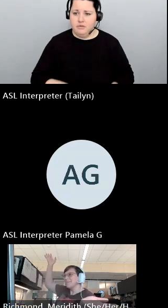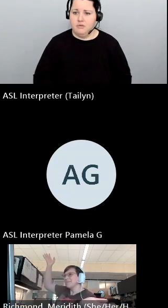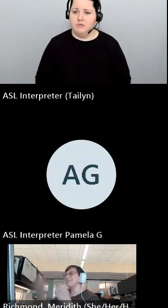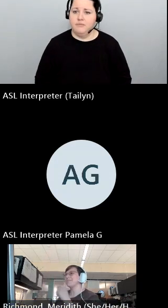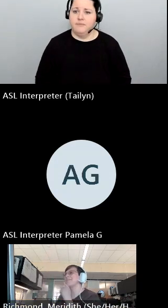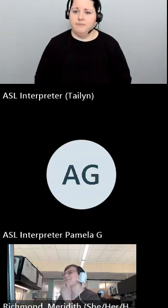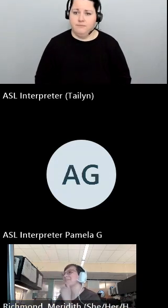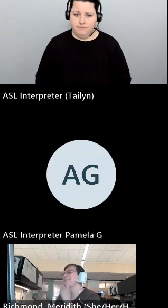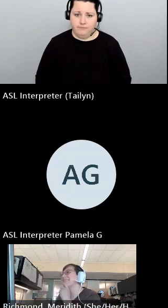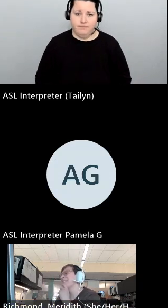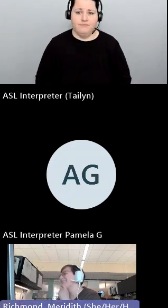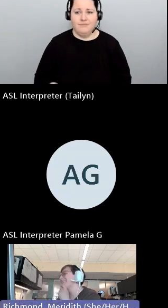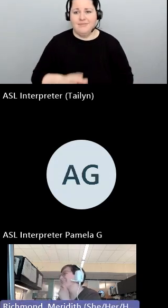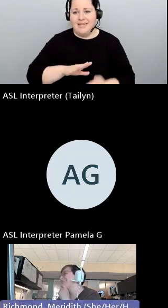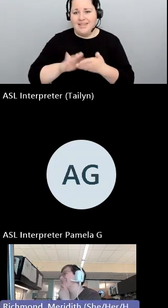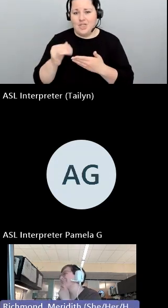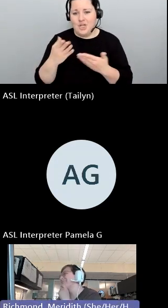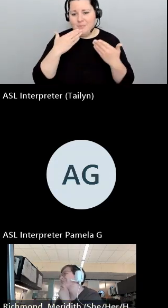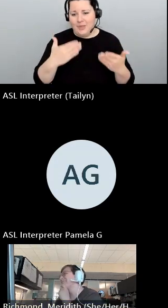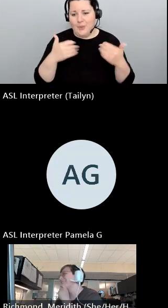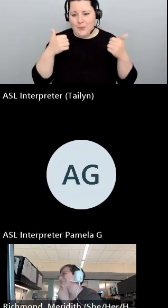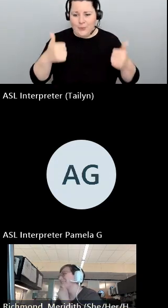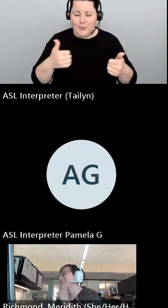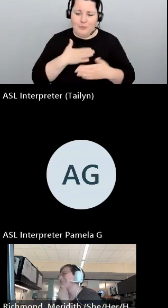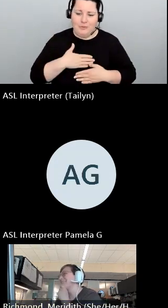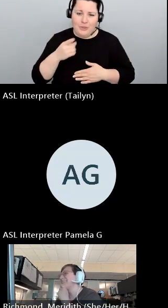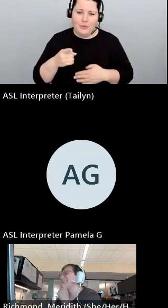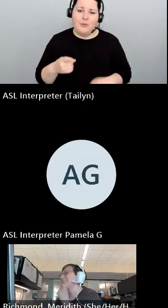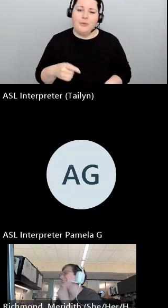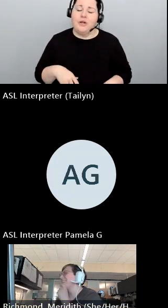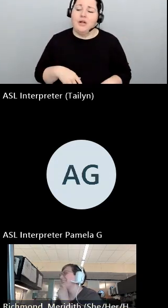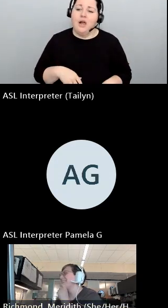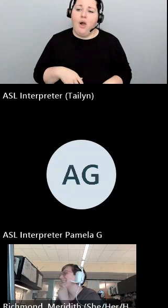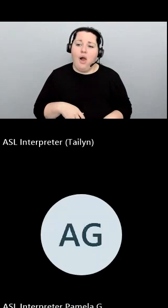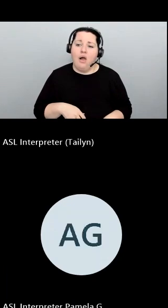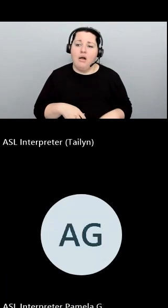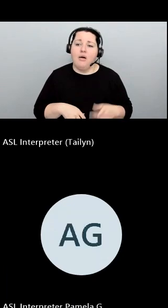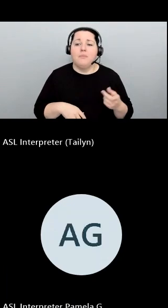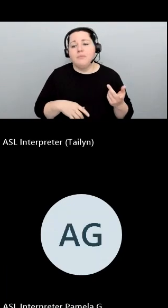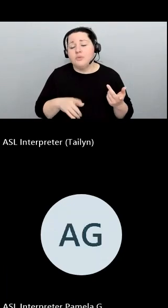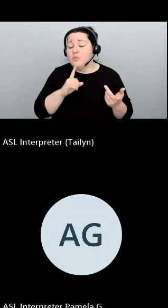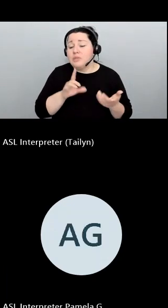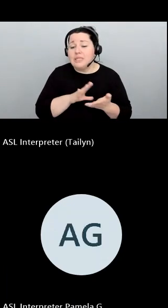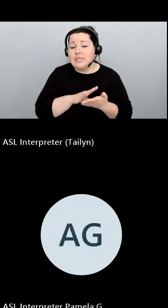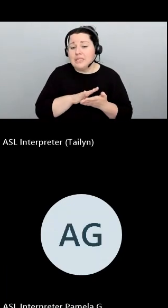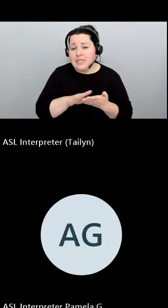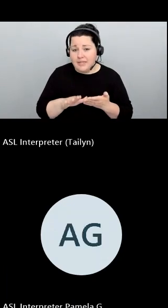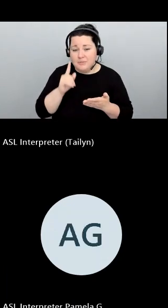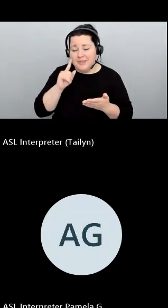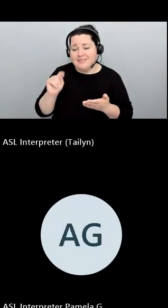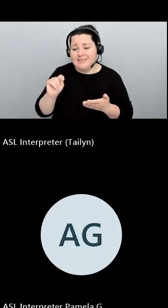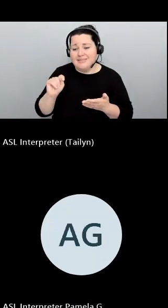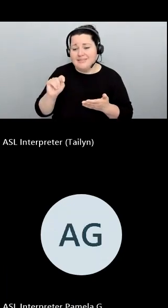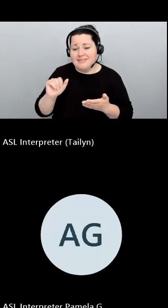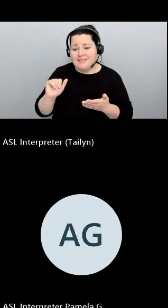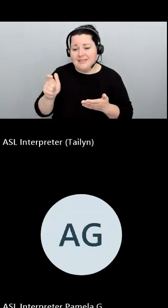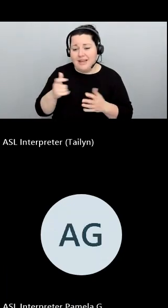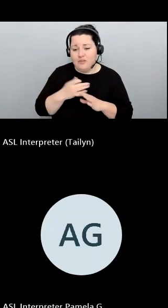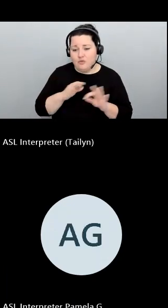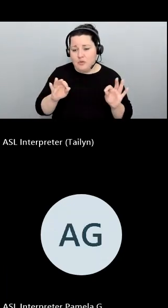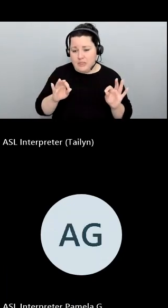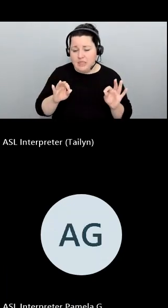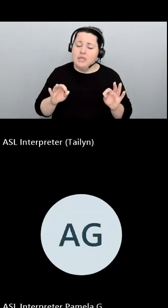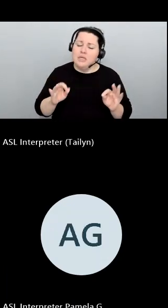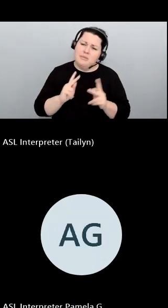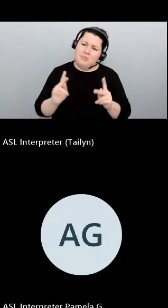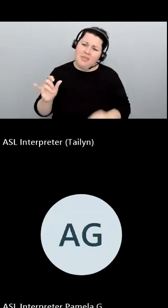Yeah, it's very nice job. Thank you. Appreciate you fact checking me. What's nice about that is it's tax free. So I know sometimes people are like, oh,